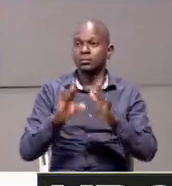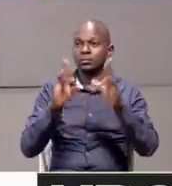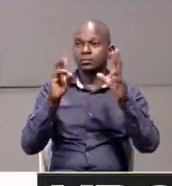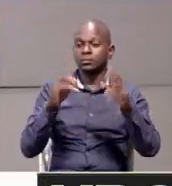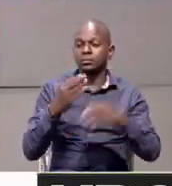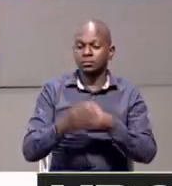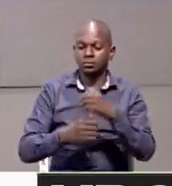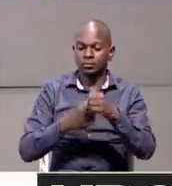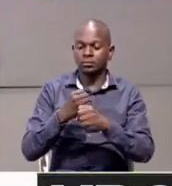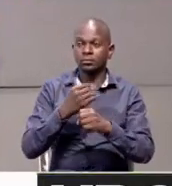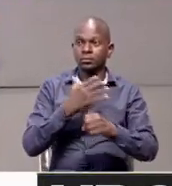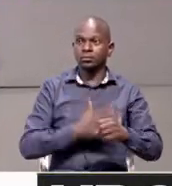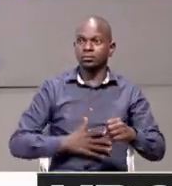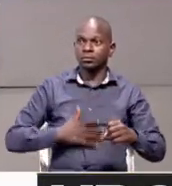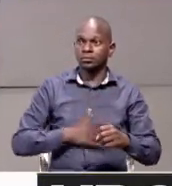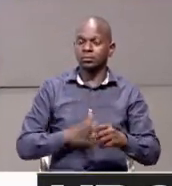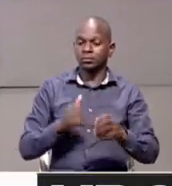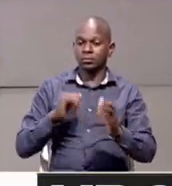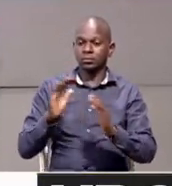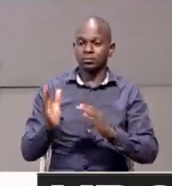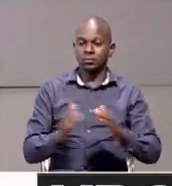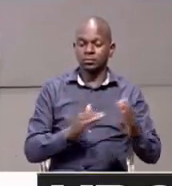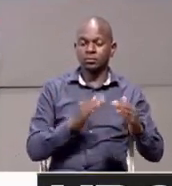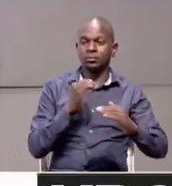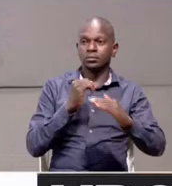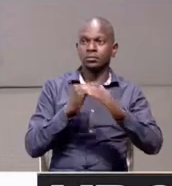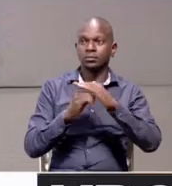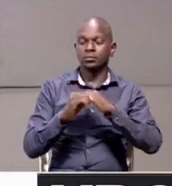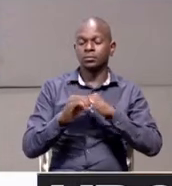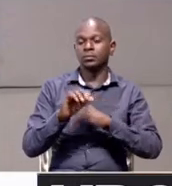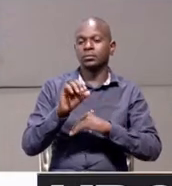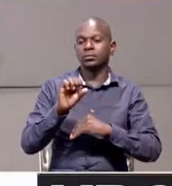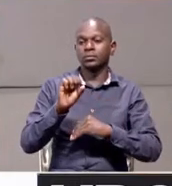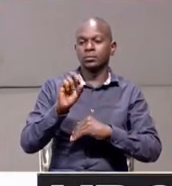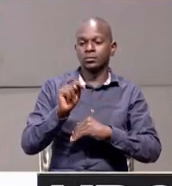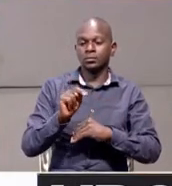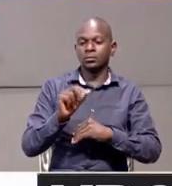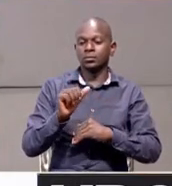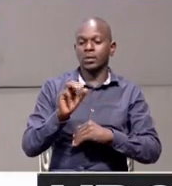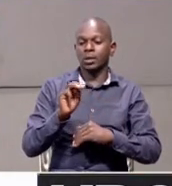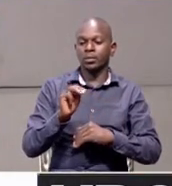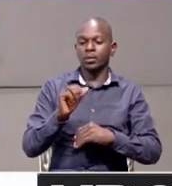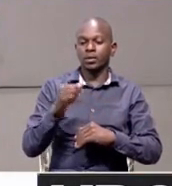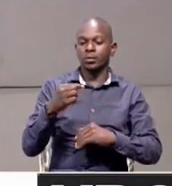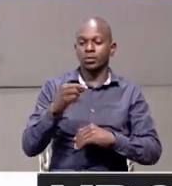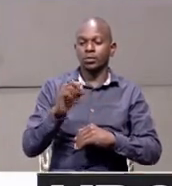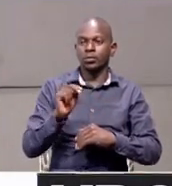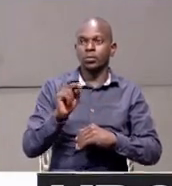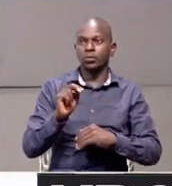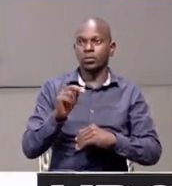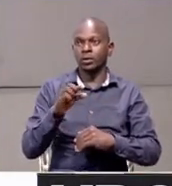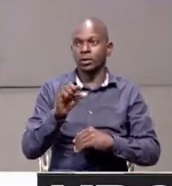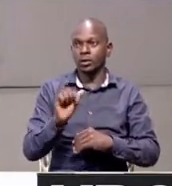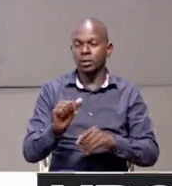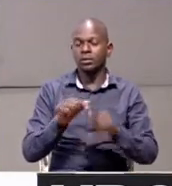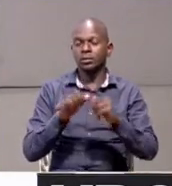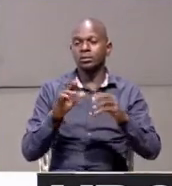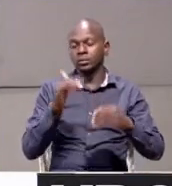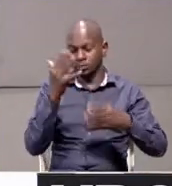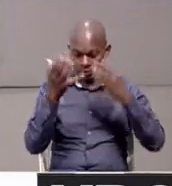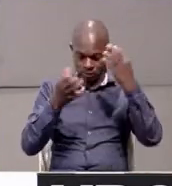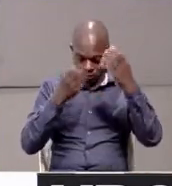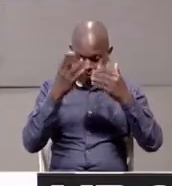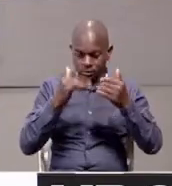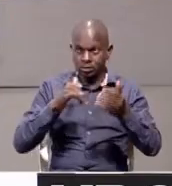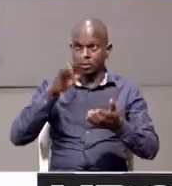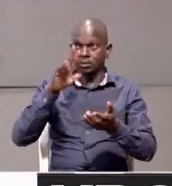annual science fair organized by St. Mary's College, Namagunga. The students showcased their innovations that can be